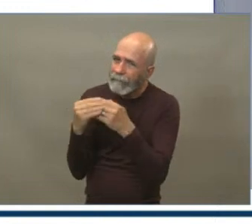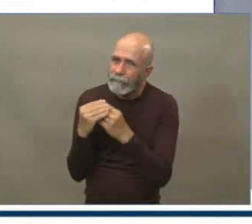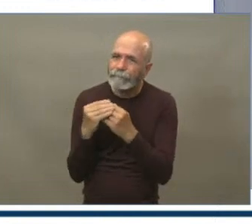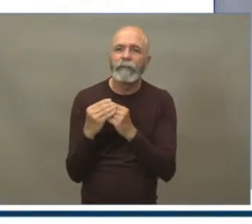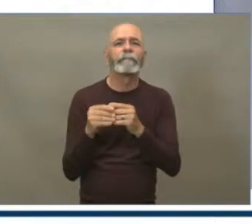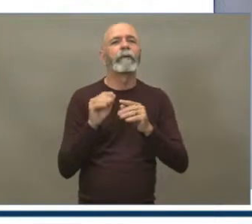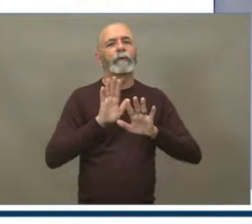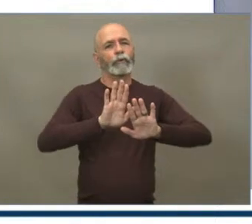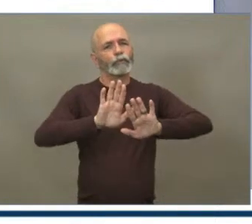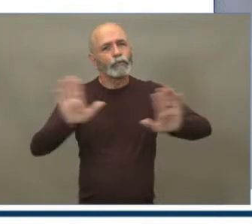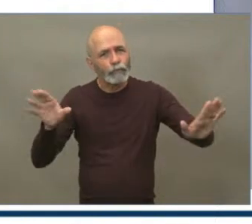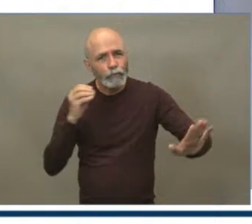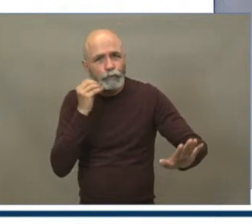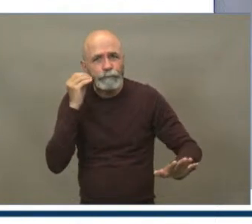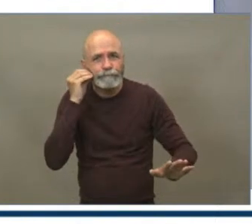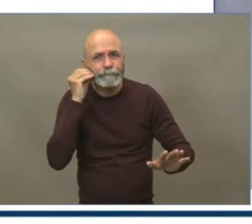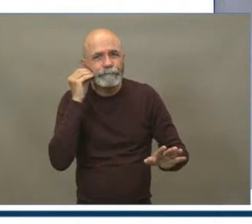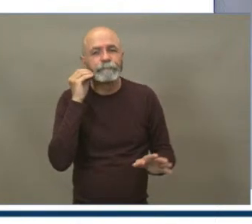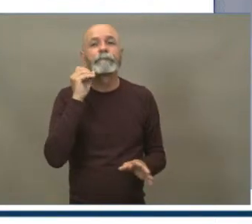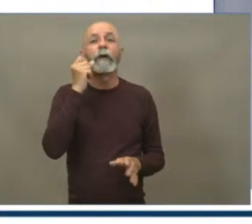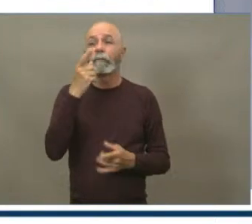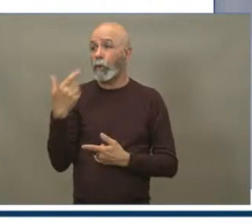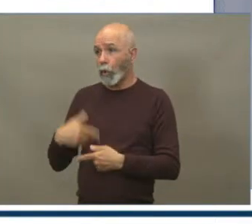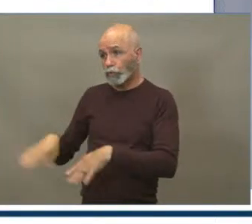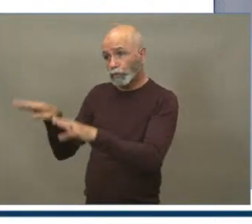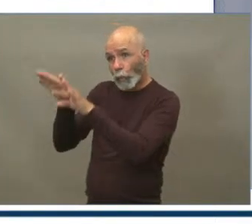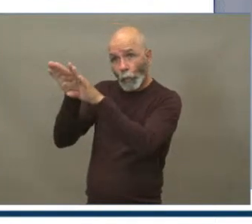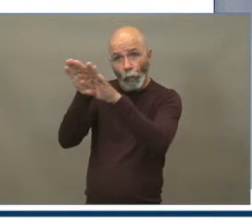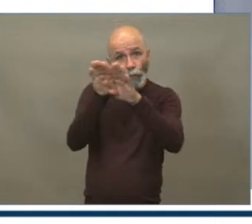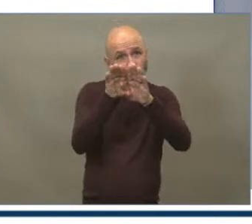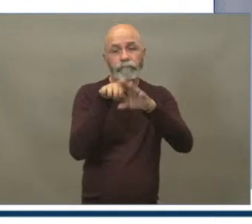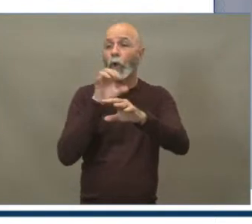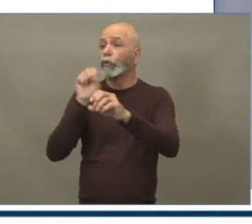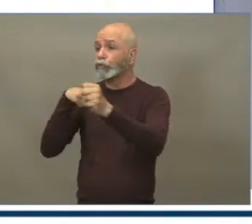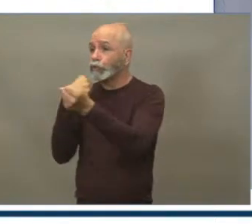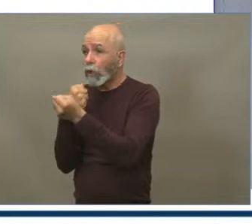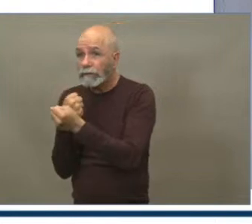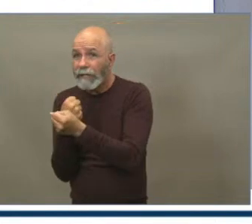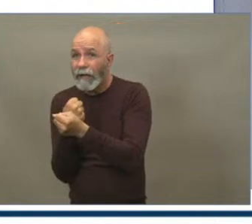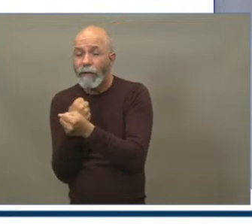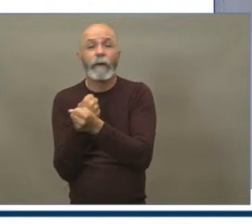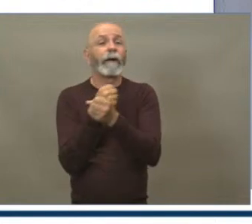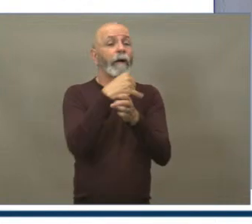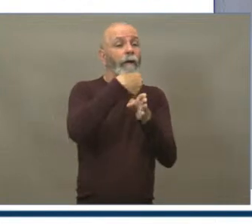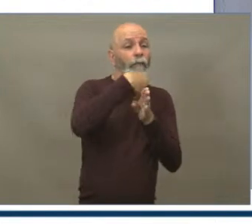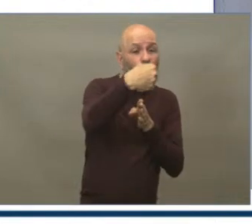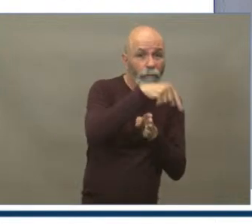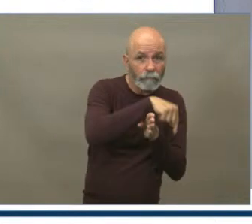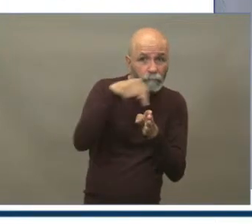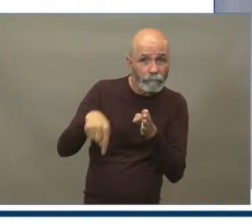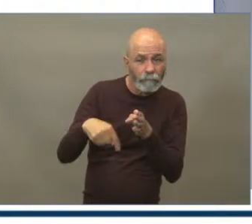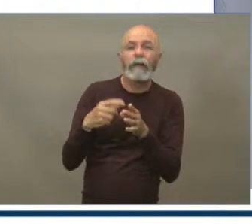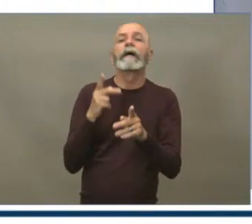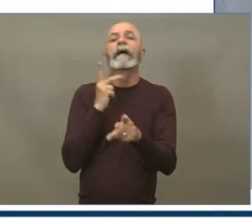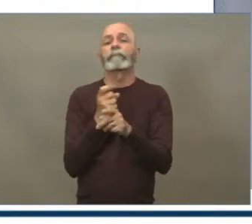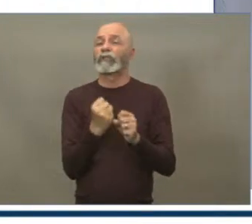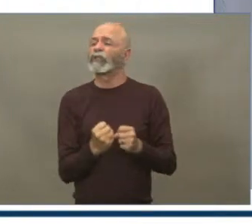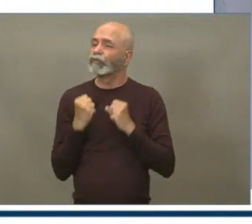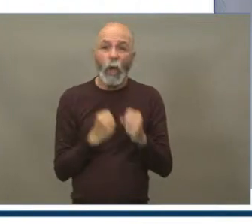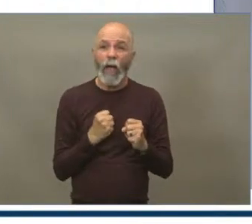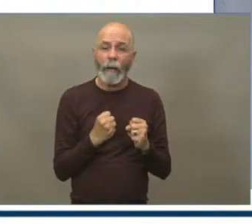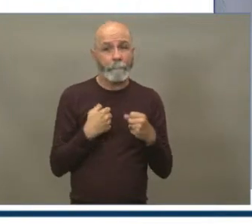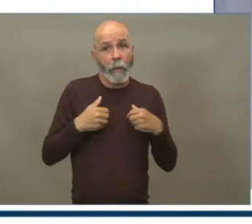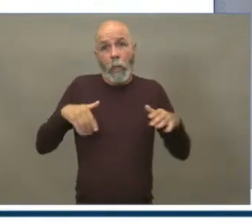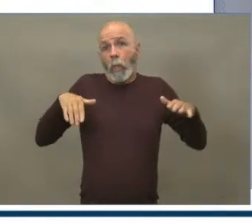Nova Scotians to lock down, then I need to remain to keep our strong border protection intact. We didn't shut the border down in previous